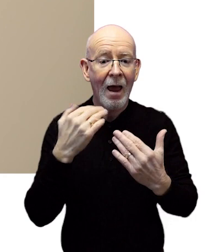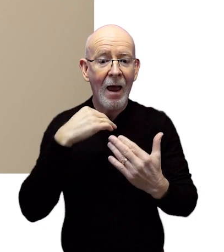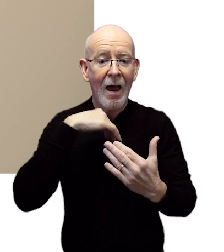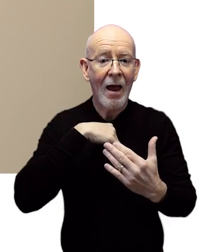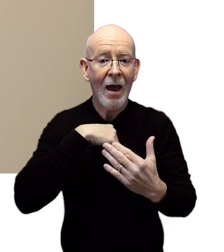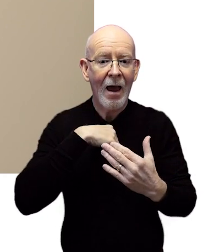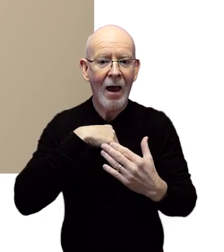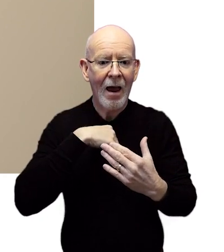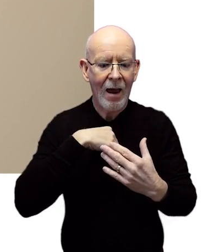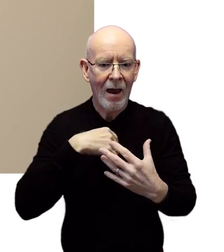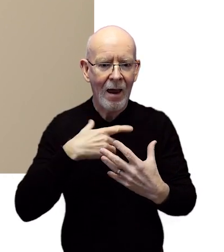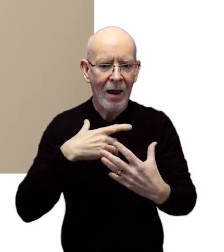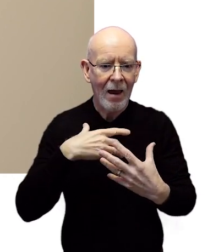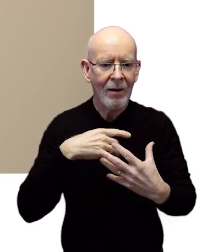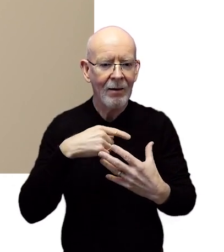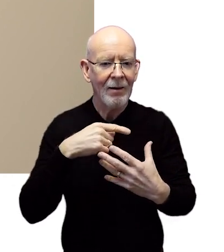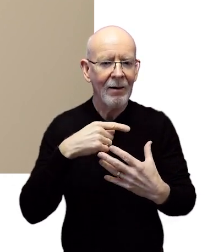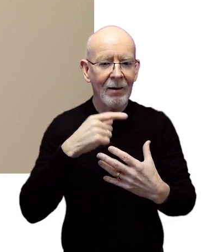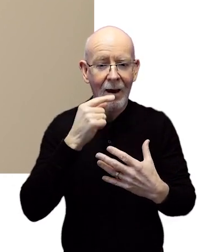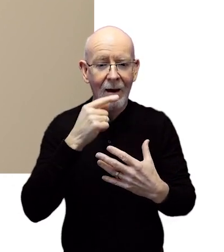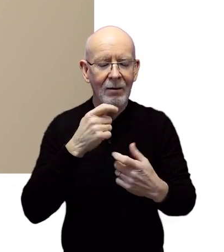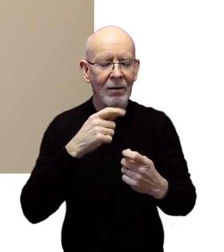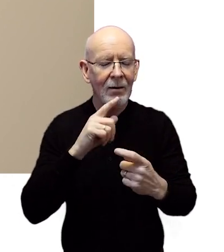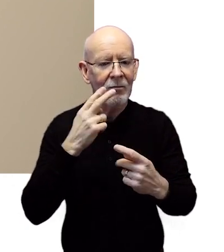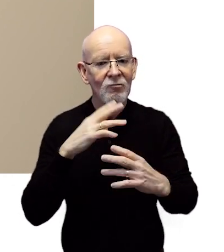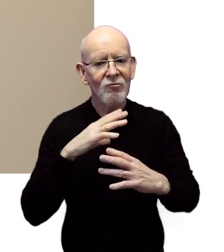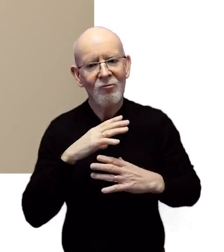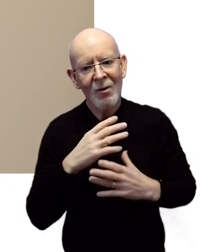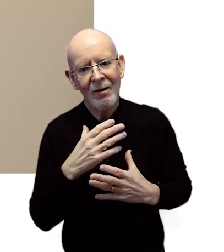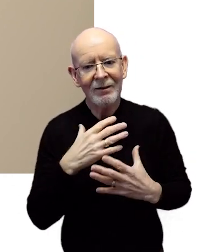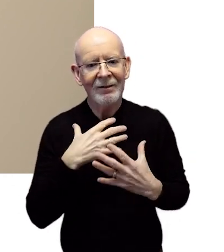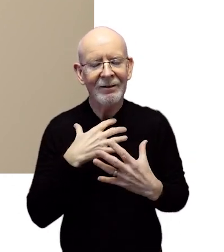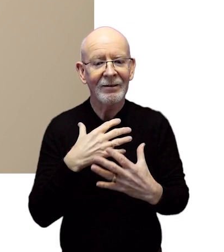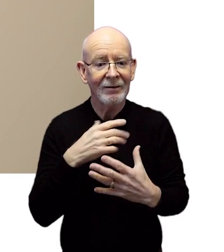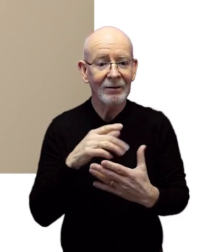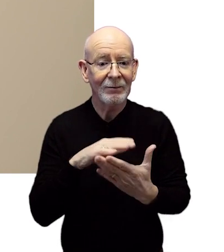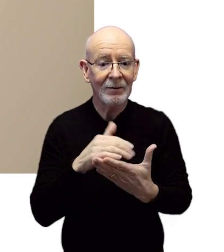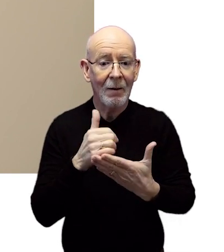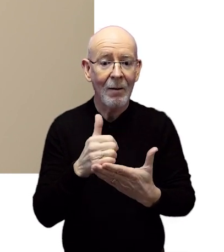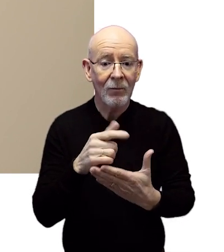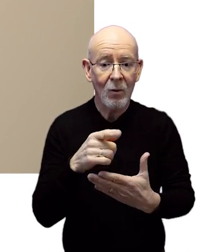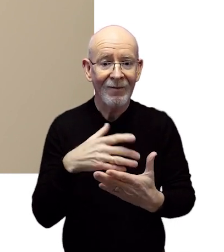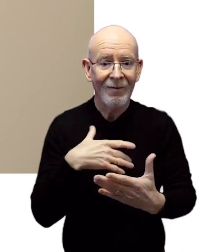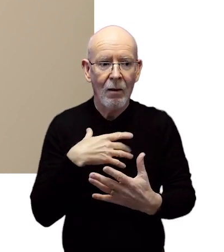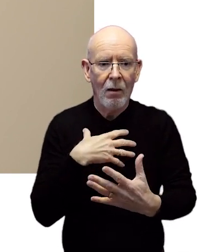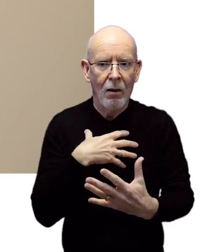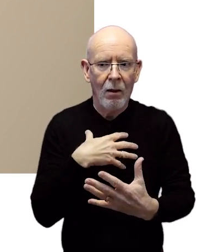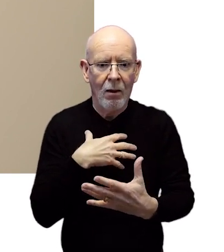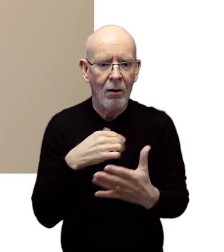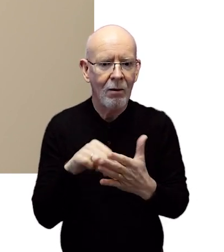in your lungs. It can also be a relaxing breathing technique which can help to reduce your shortness of